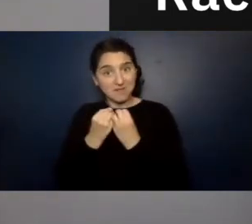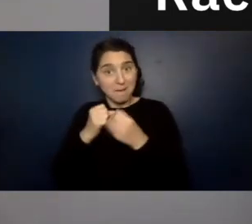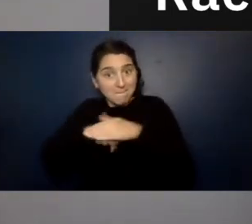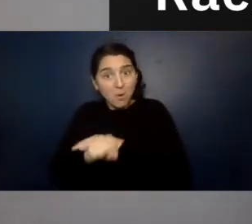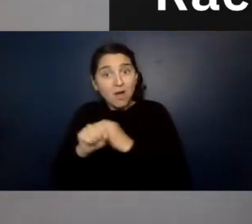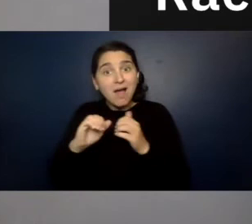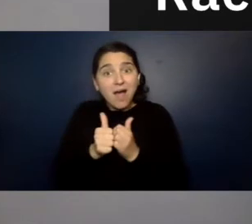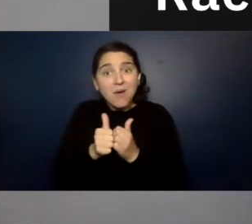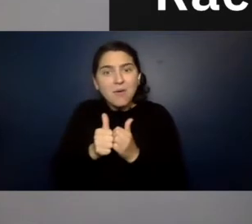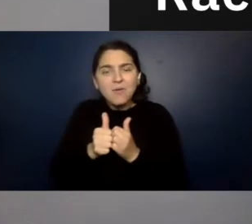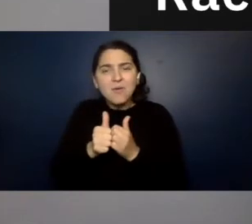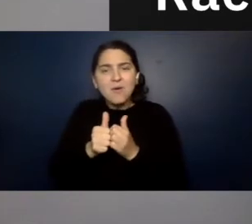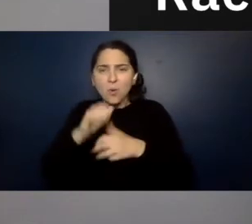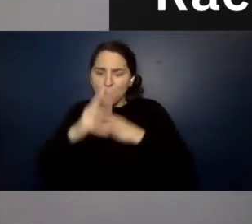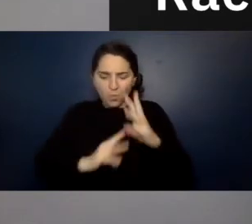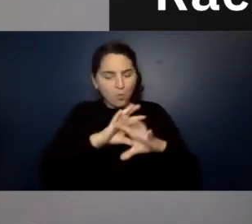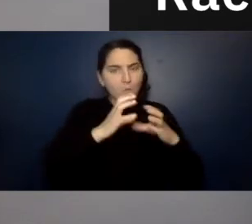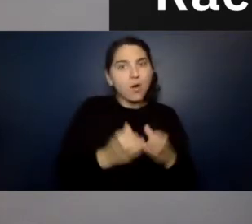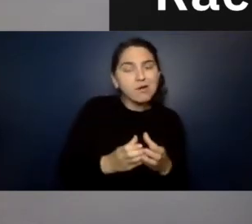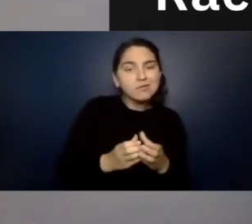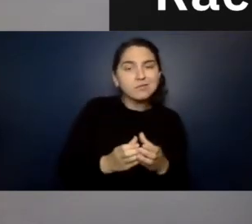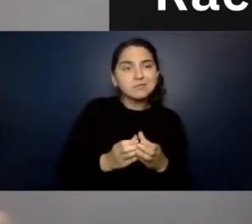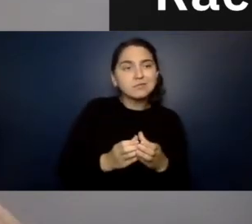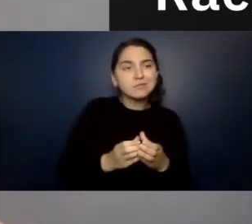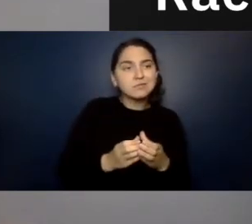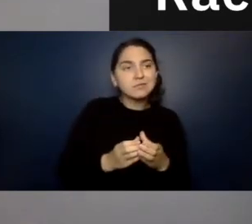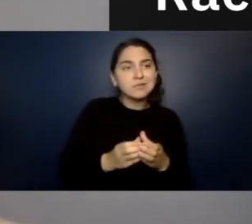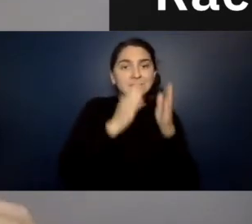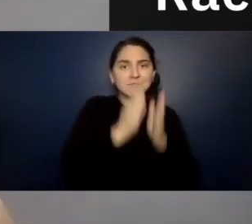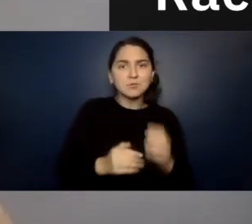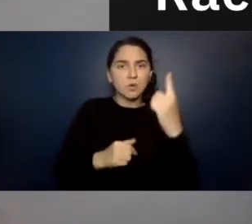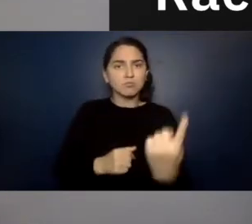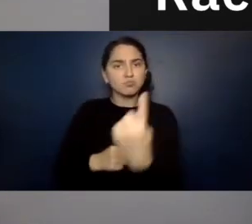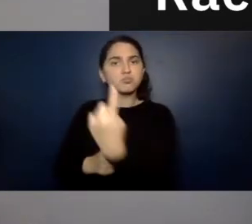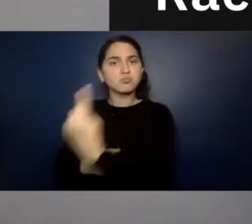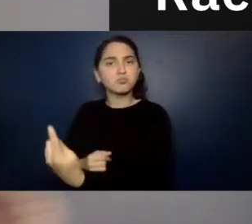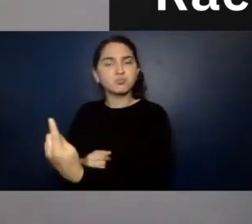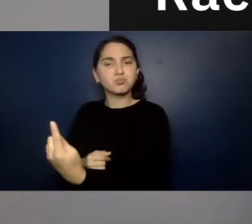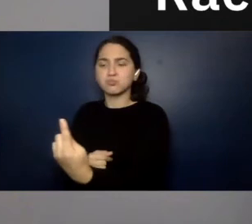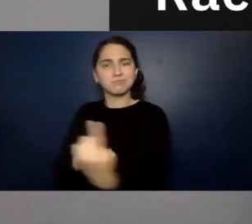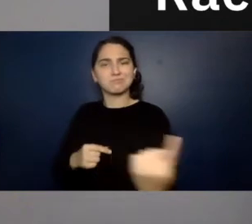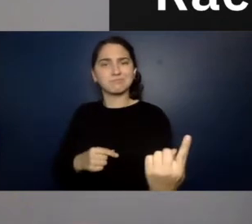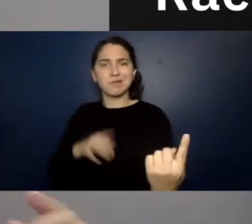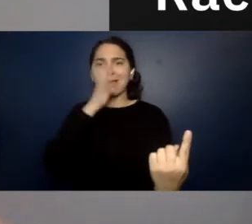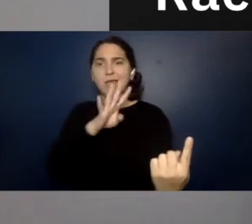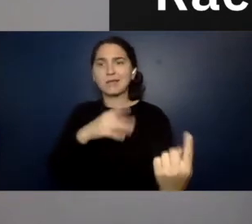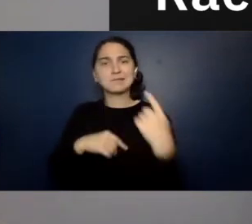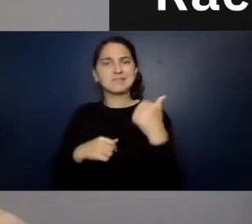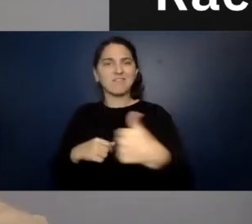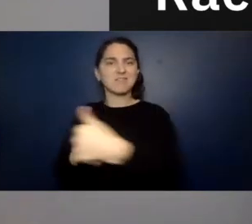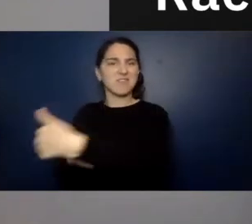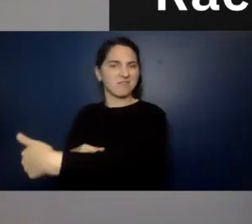uniformity. Worse still, they thought that social cohesion was impossible